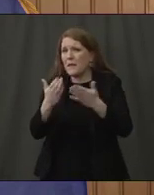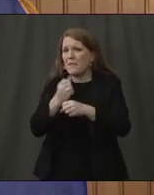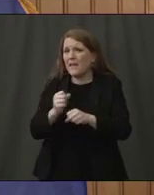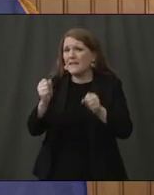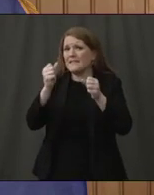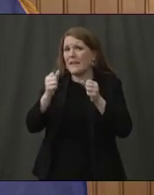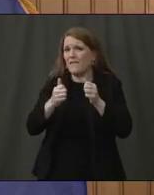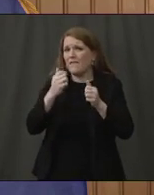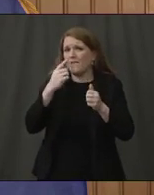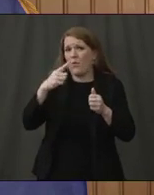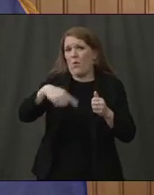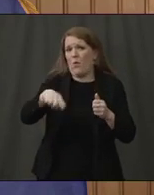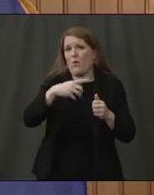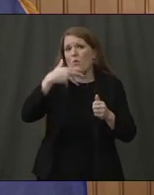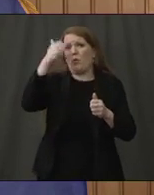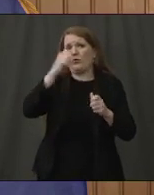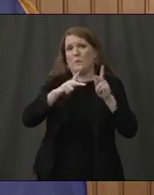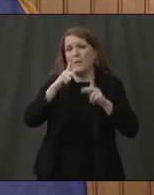are.